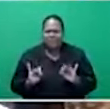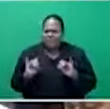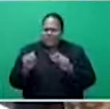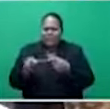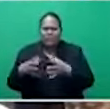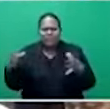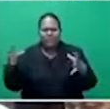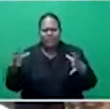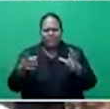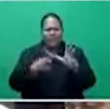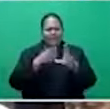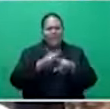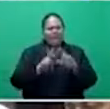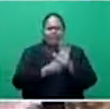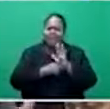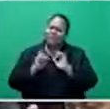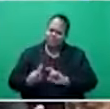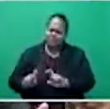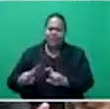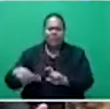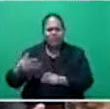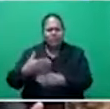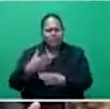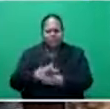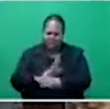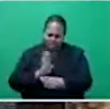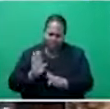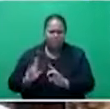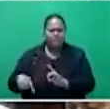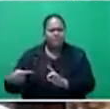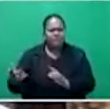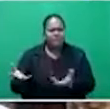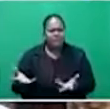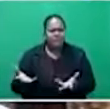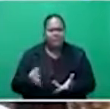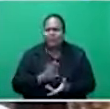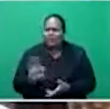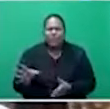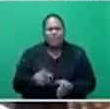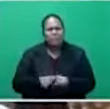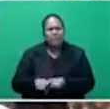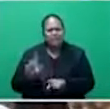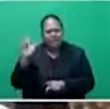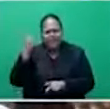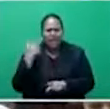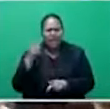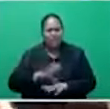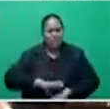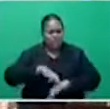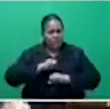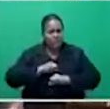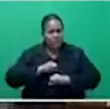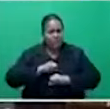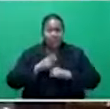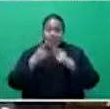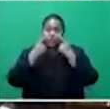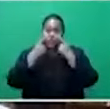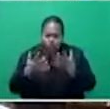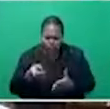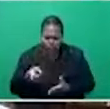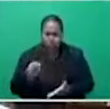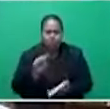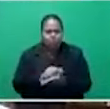is still a limited liability company. It still has its board. It does not mean there's a lack of confidence. It's actually providing the synergy that is required.